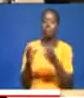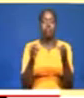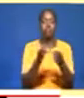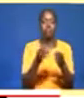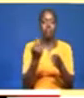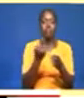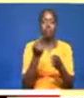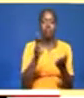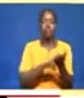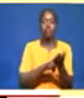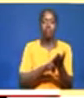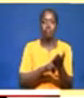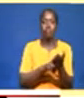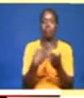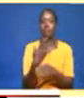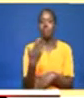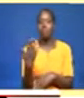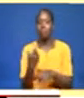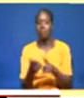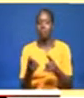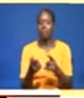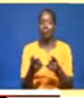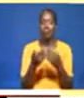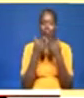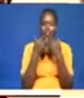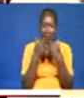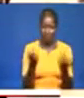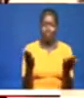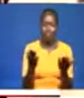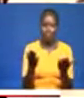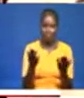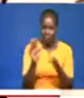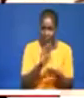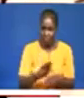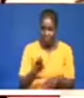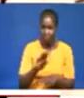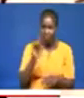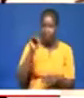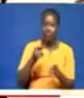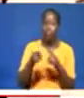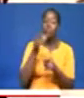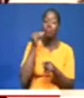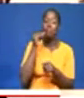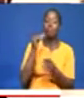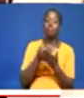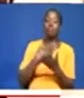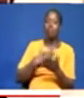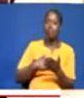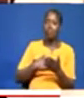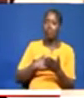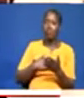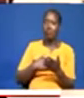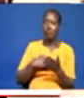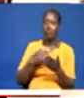only registered there on paper but have no tentacles on the ground. You can't come to somebody's home, you commit